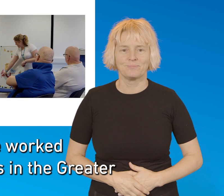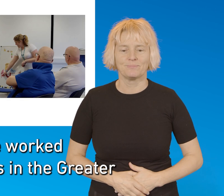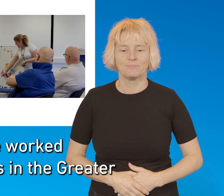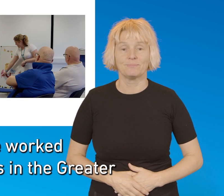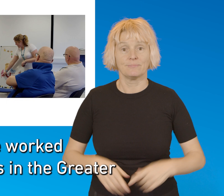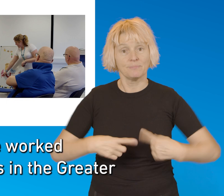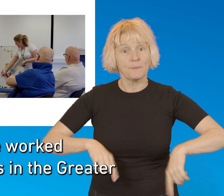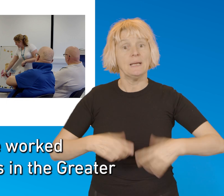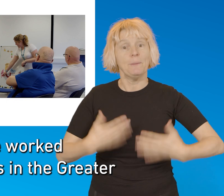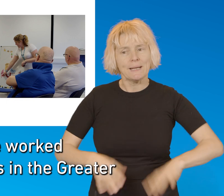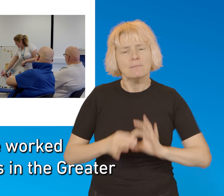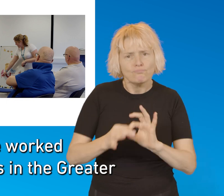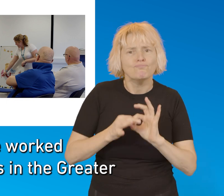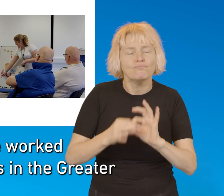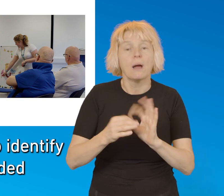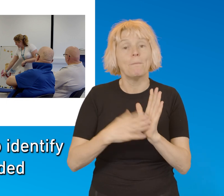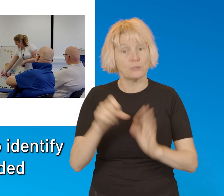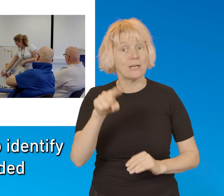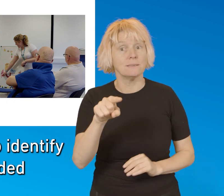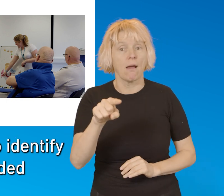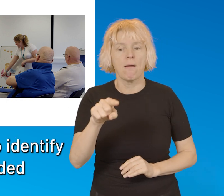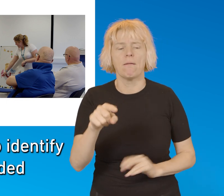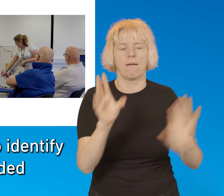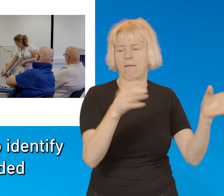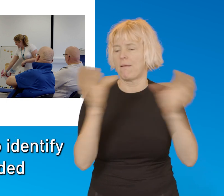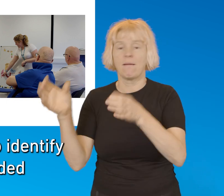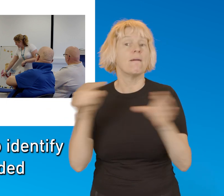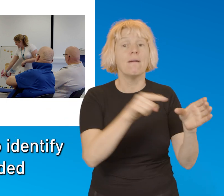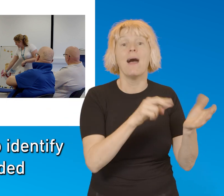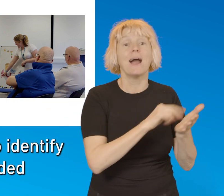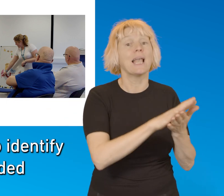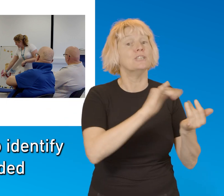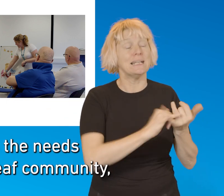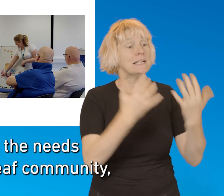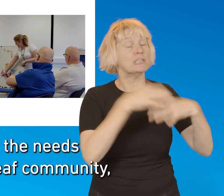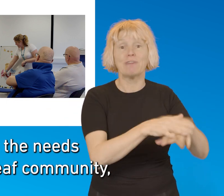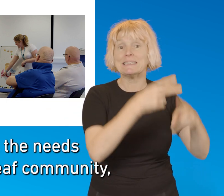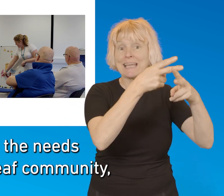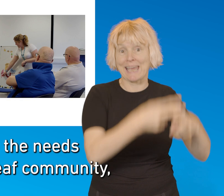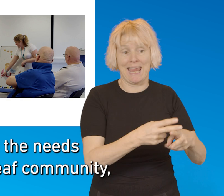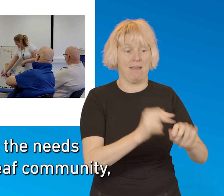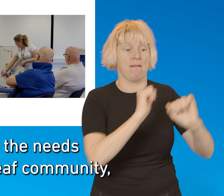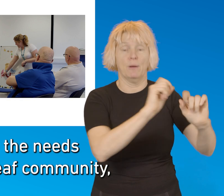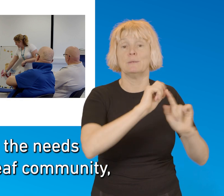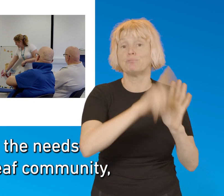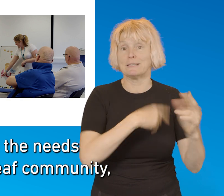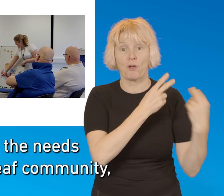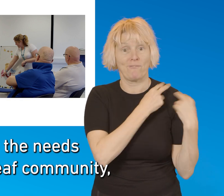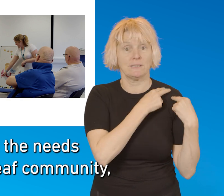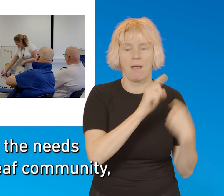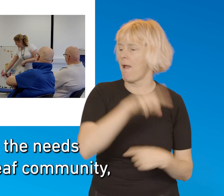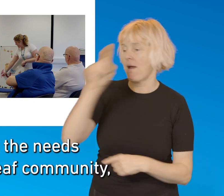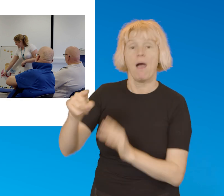So therefore, we've worked with a group of individuals in the Greater Manchester area to identify what was needed for DESMOND to meet the needs of individuals